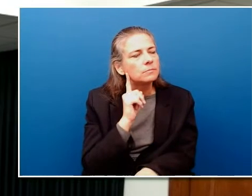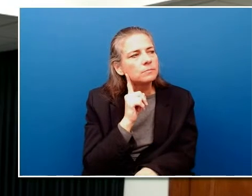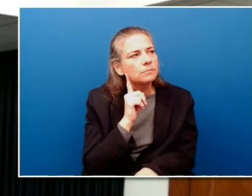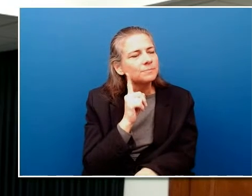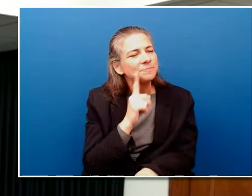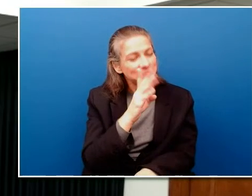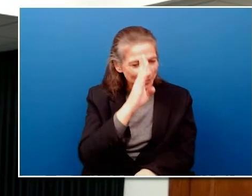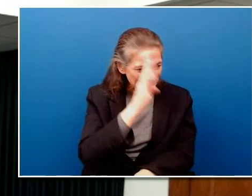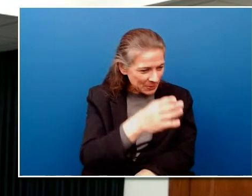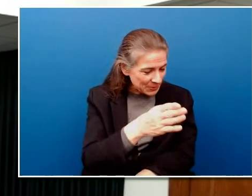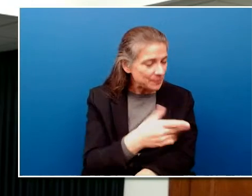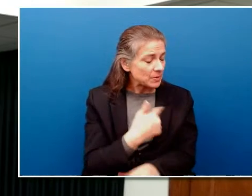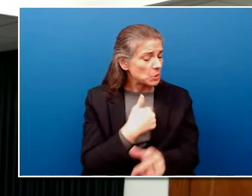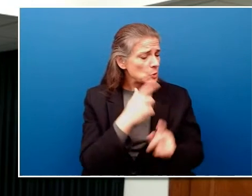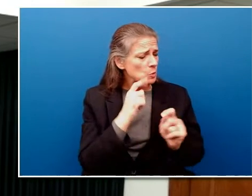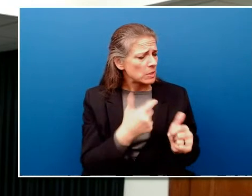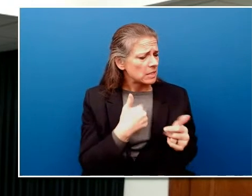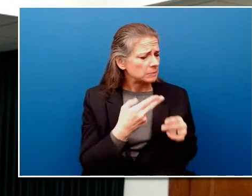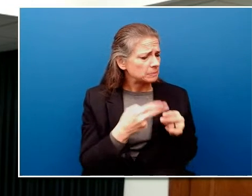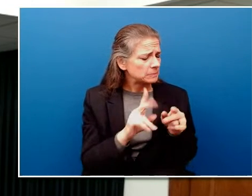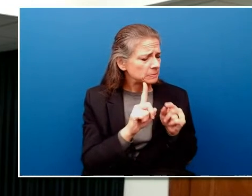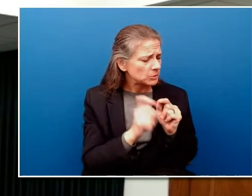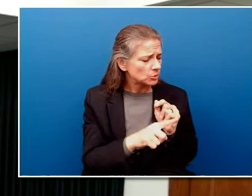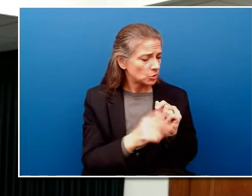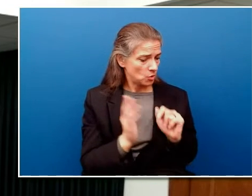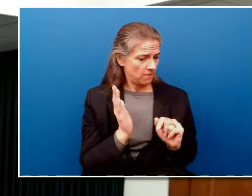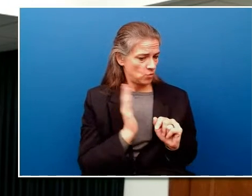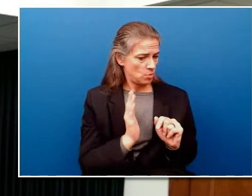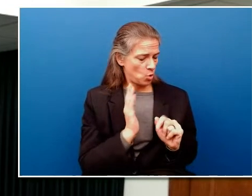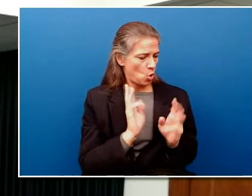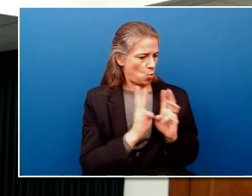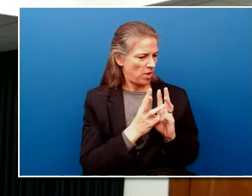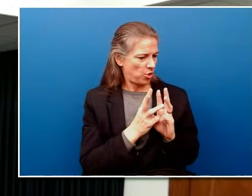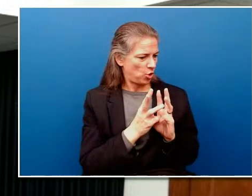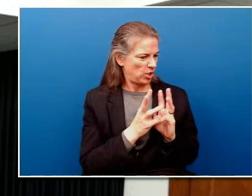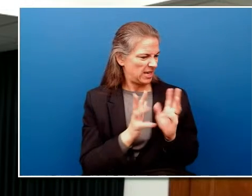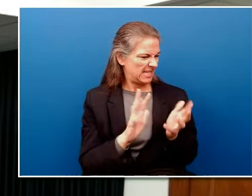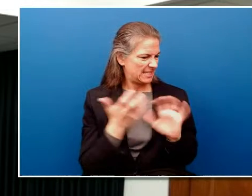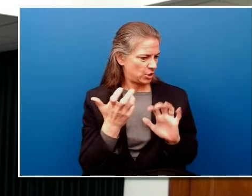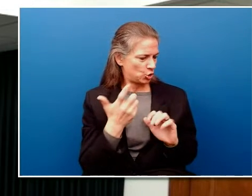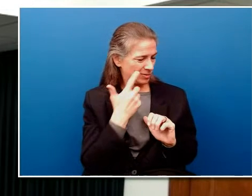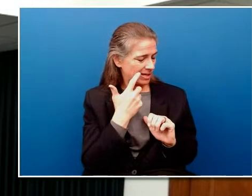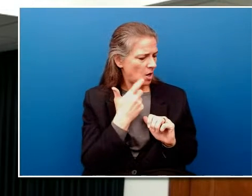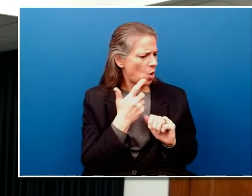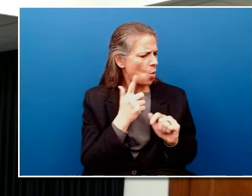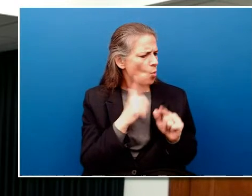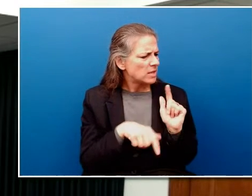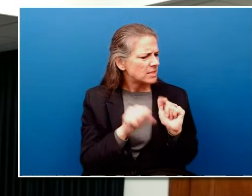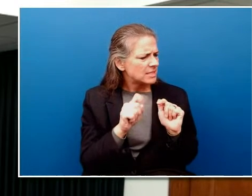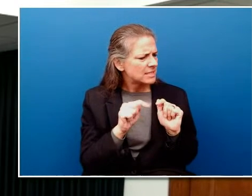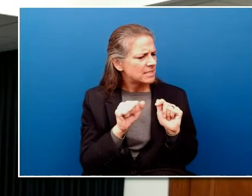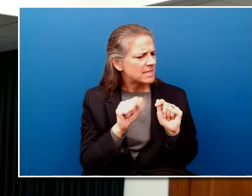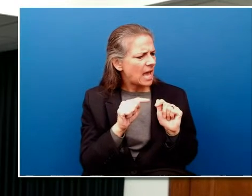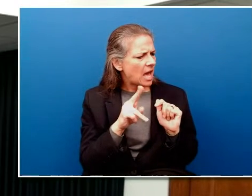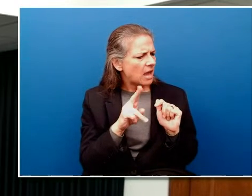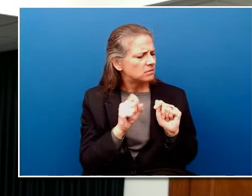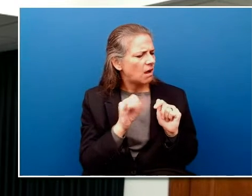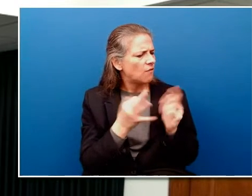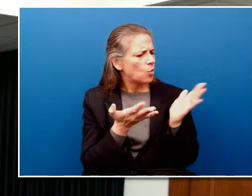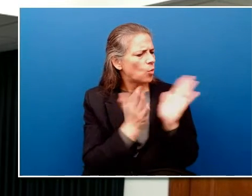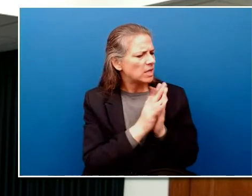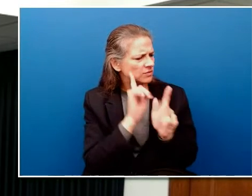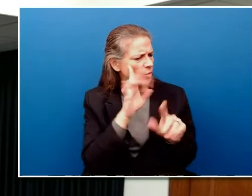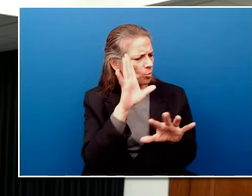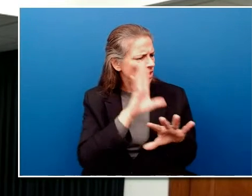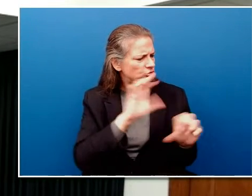Hello. Just a quick question about a former weather disaster, actually. I'm curious, what's the status of the request for a presidential